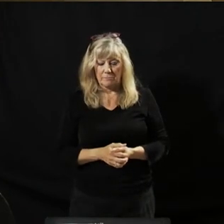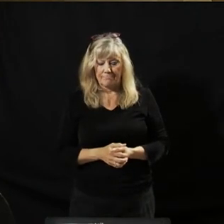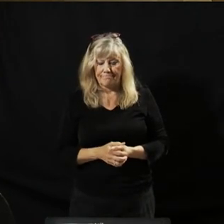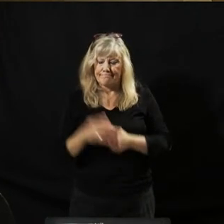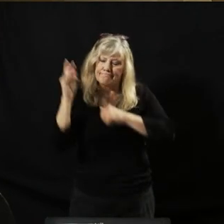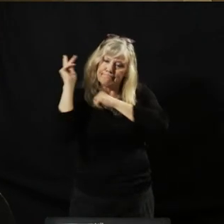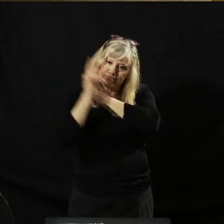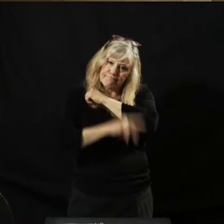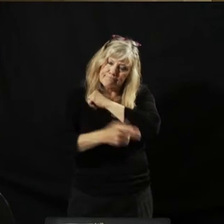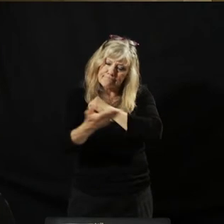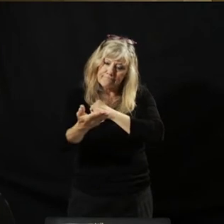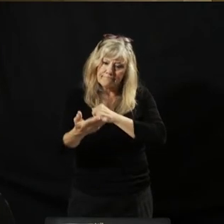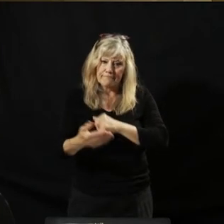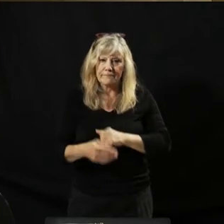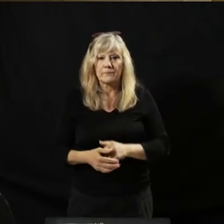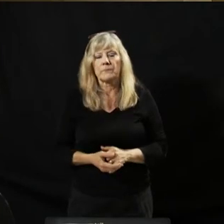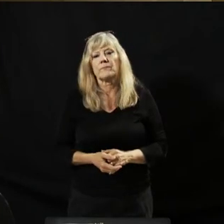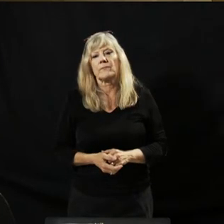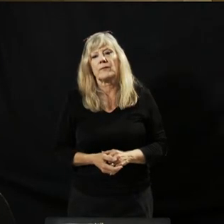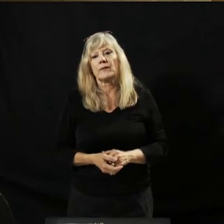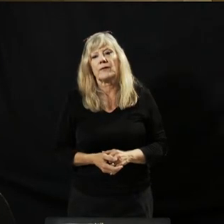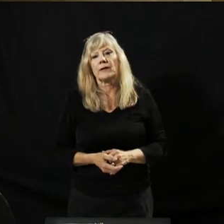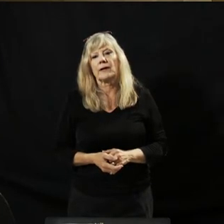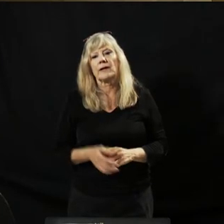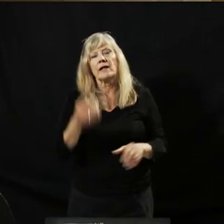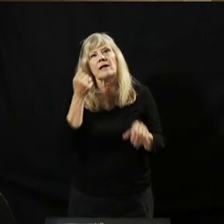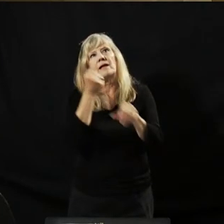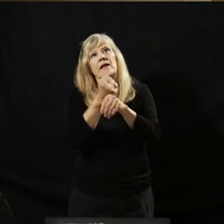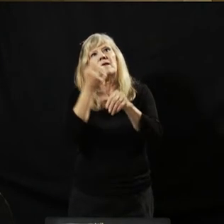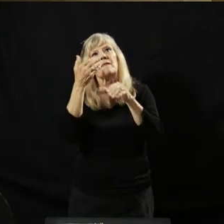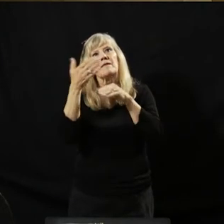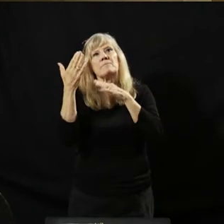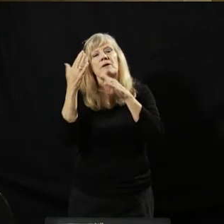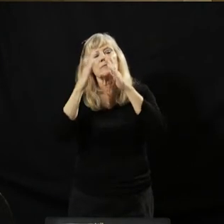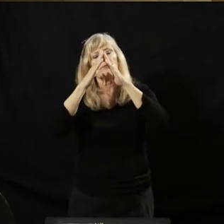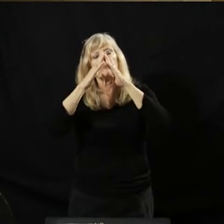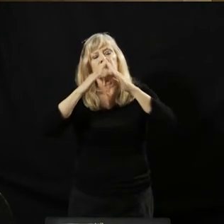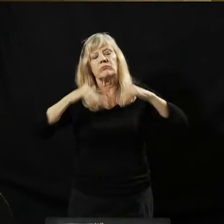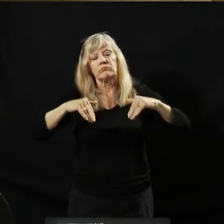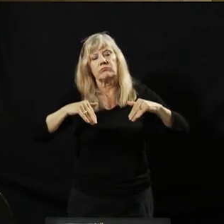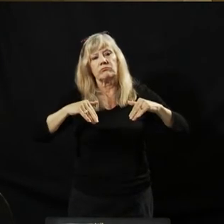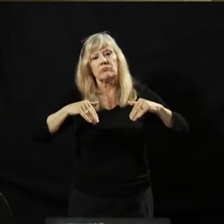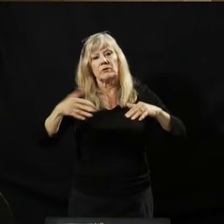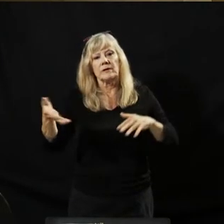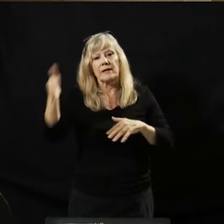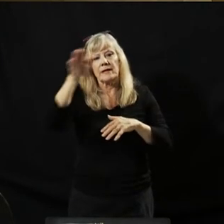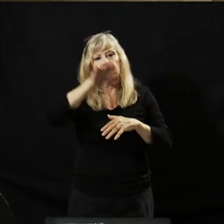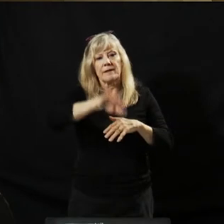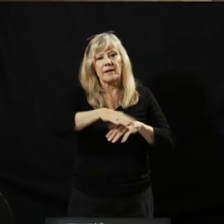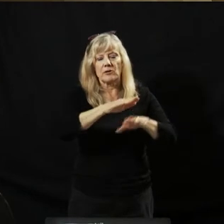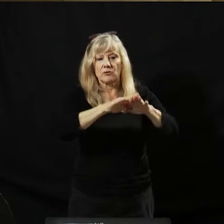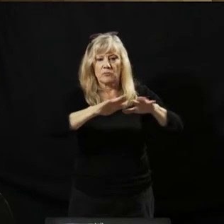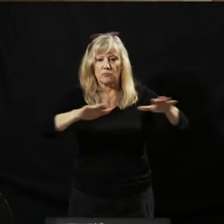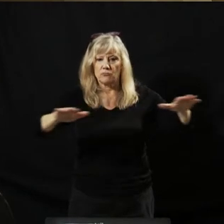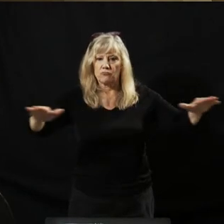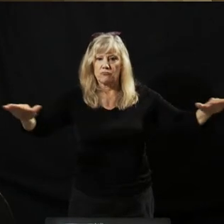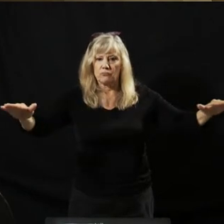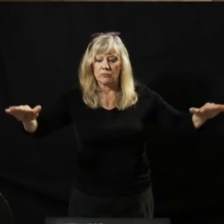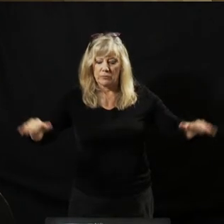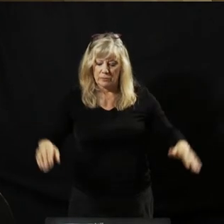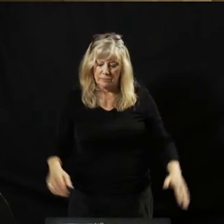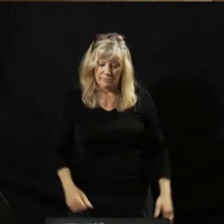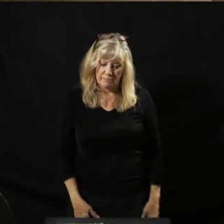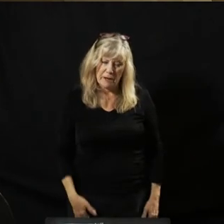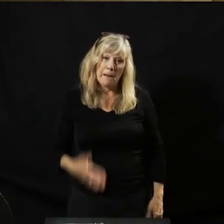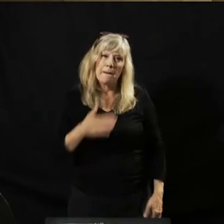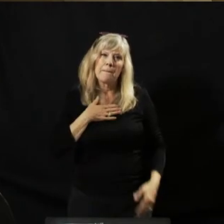you. Though the mountains leave their place and the hills be shaken,